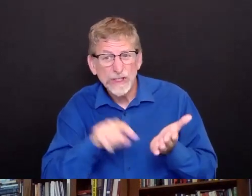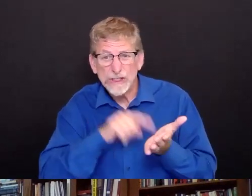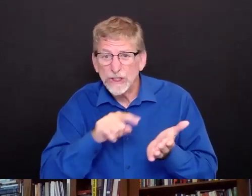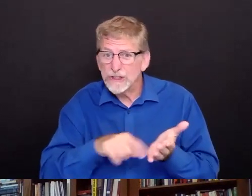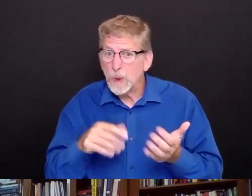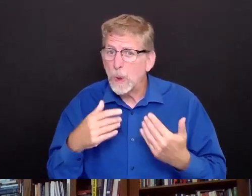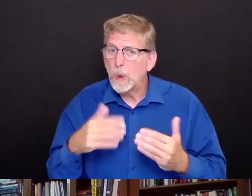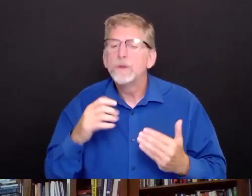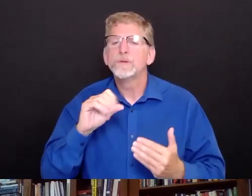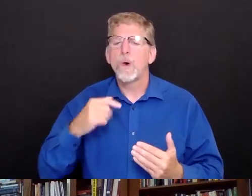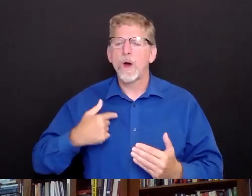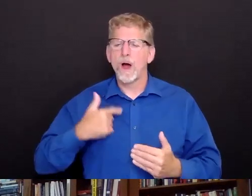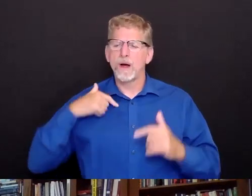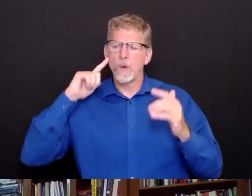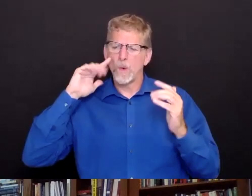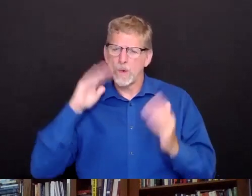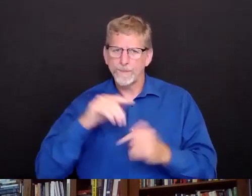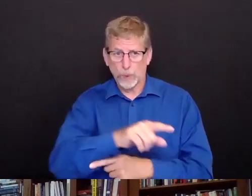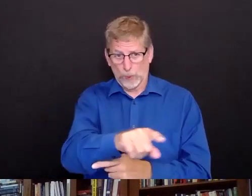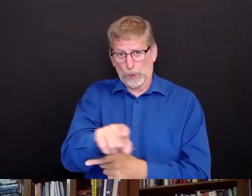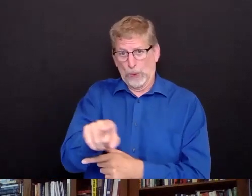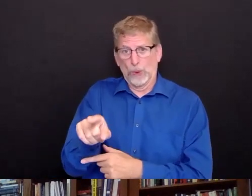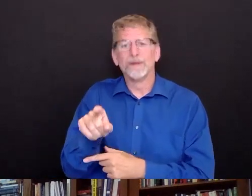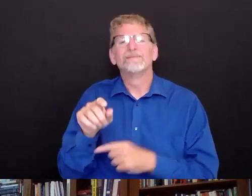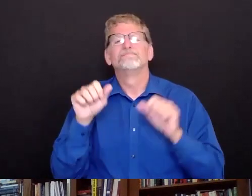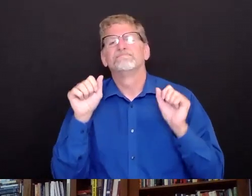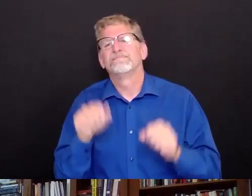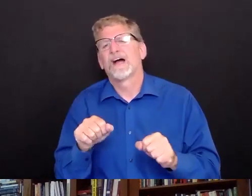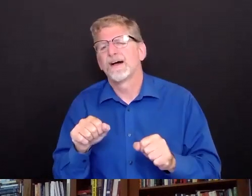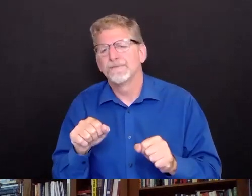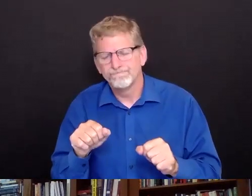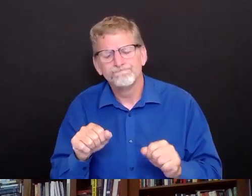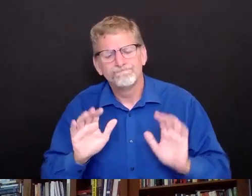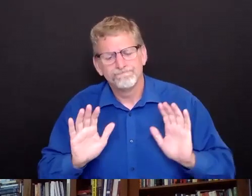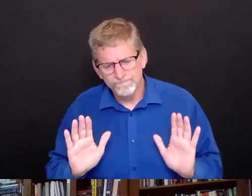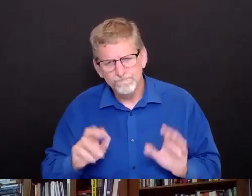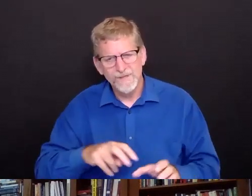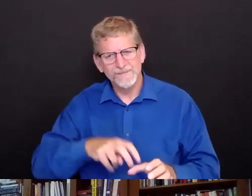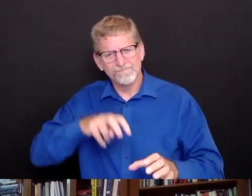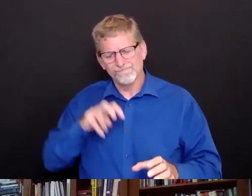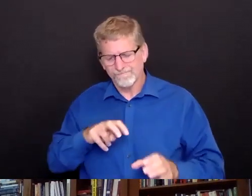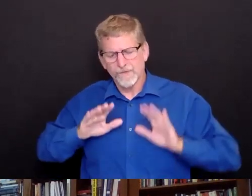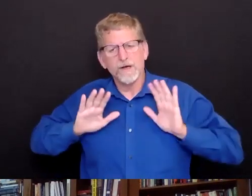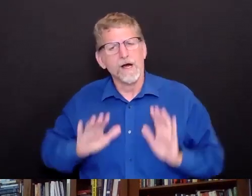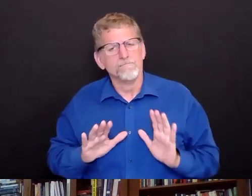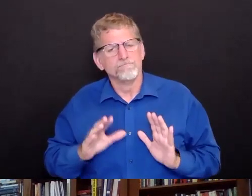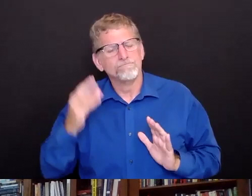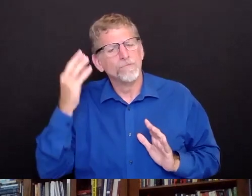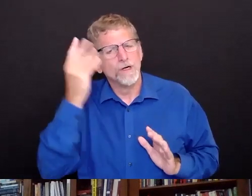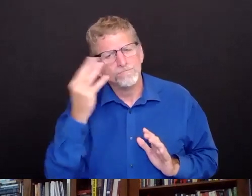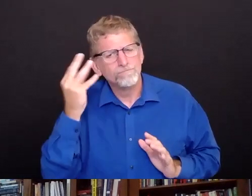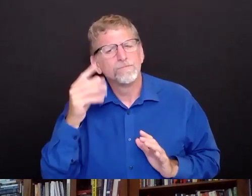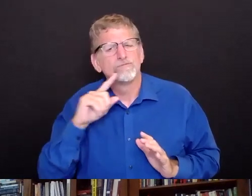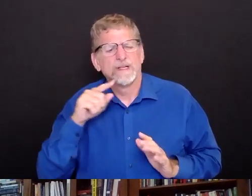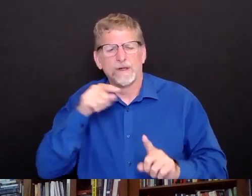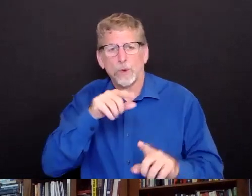will both be able to stand back a little bit from this and reflect on this as a historic moment. And it's something you will tell your children and grandchildren about,